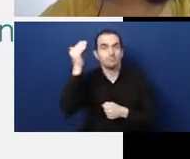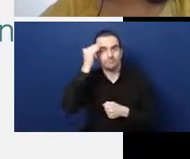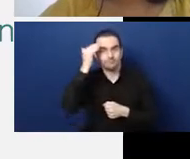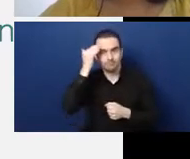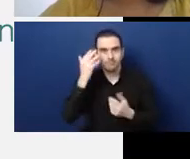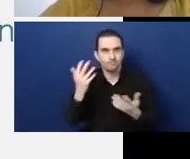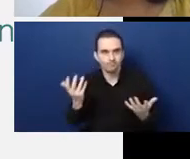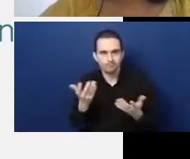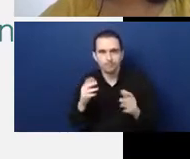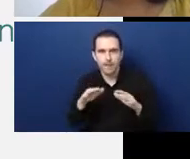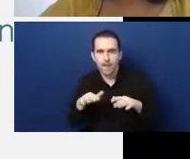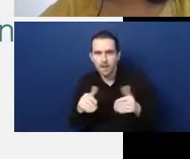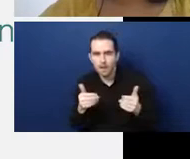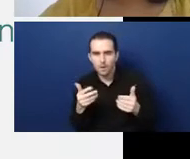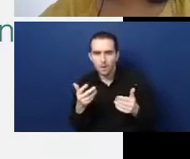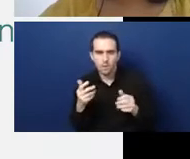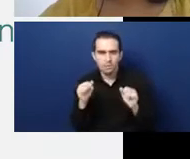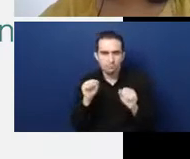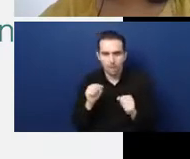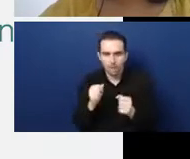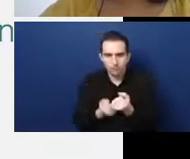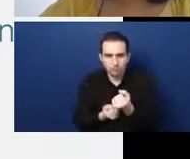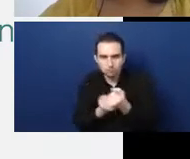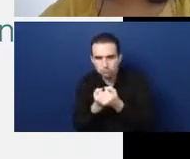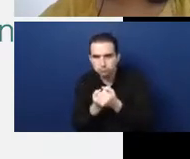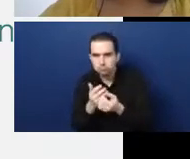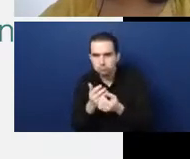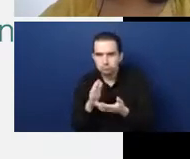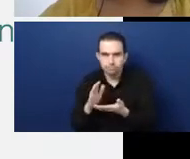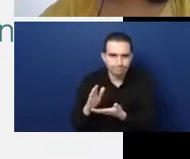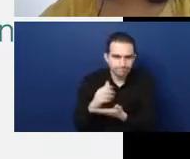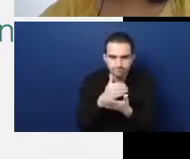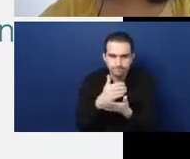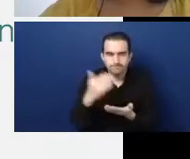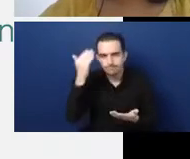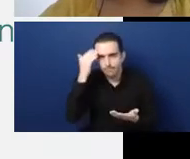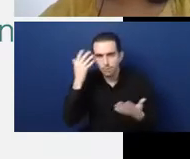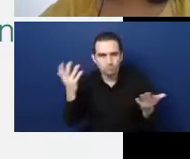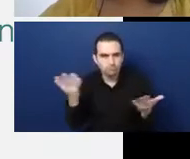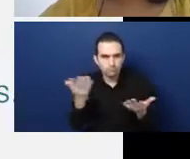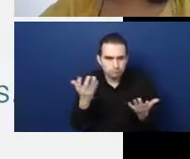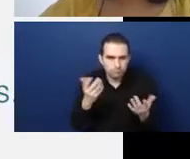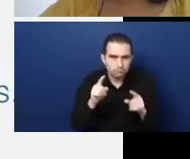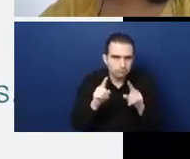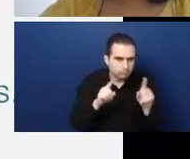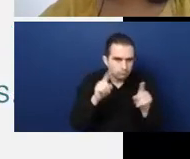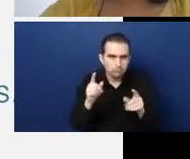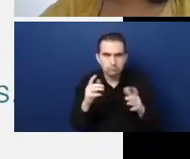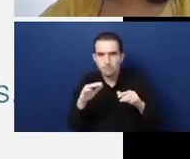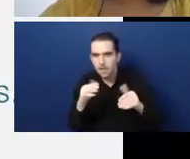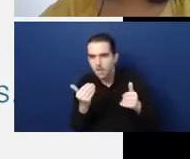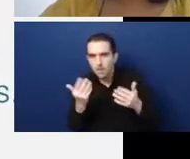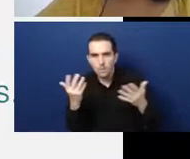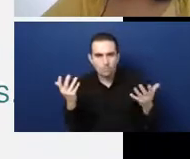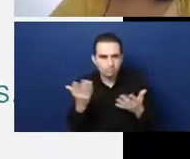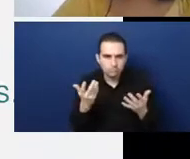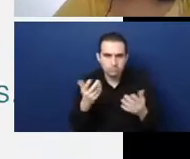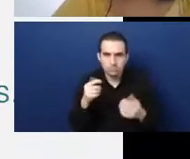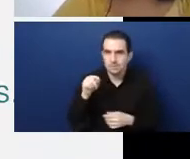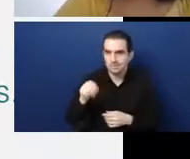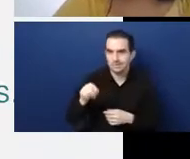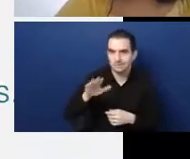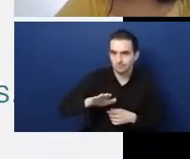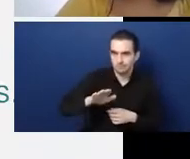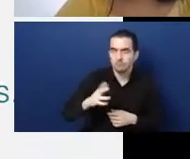that specific country. So that's it on my side. I will pass it on to Shita, my